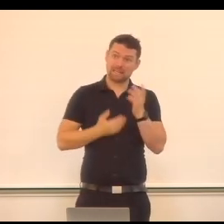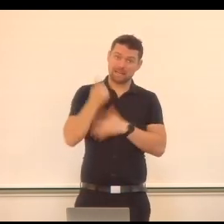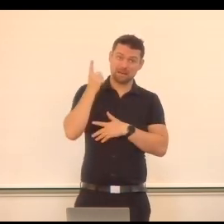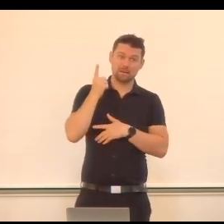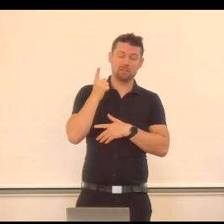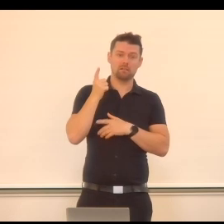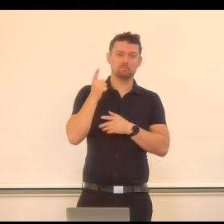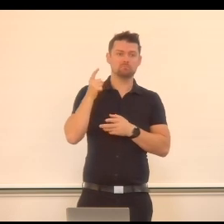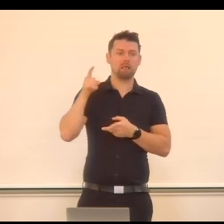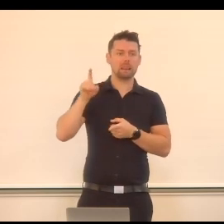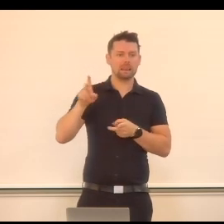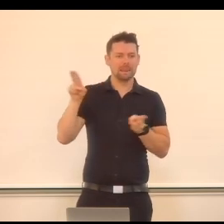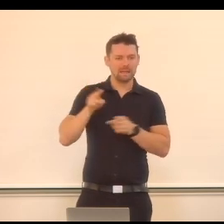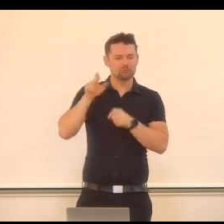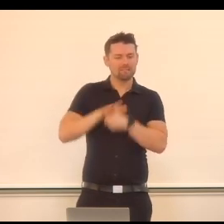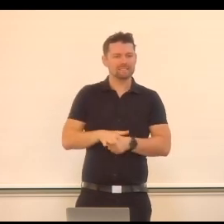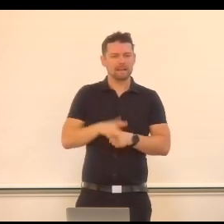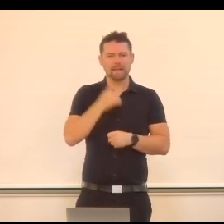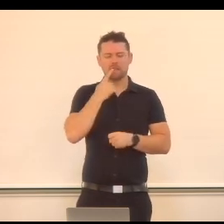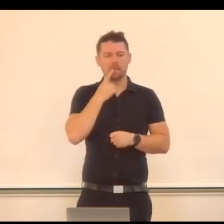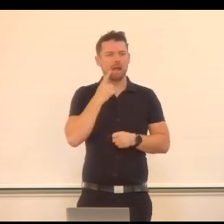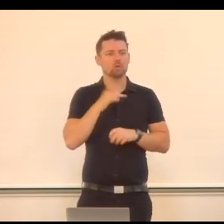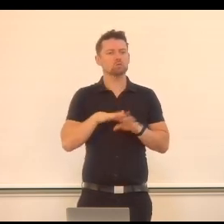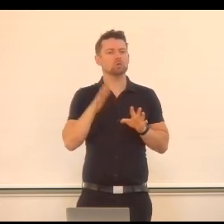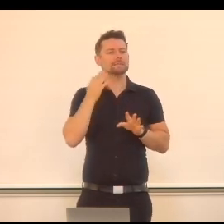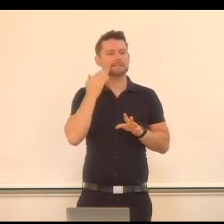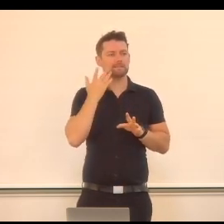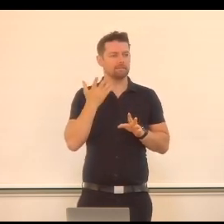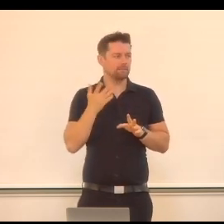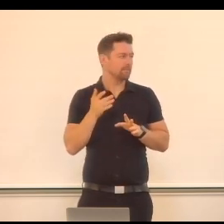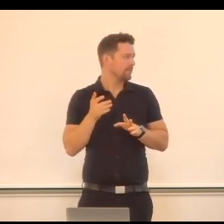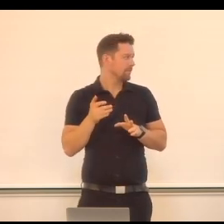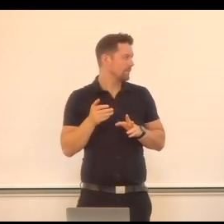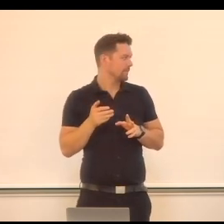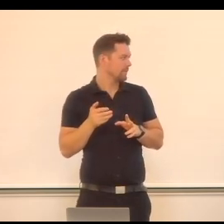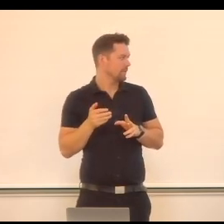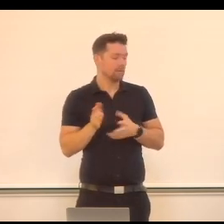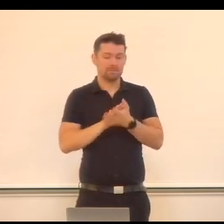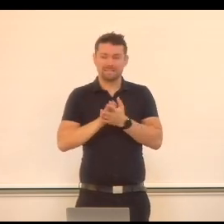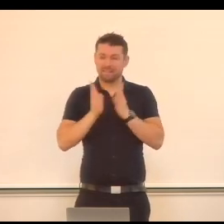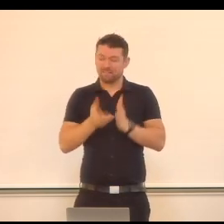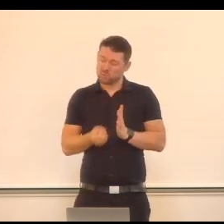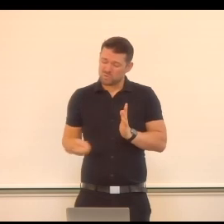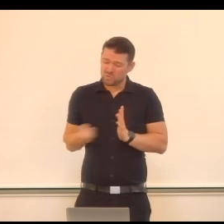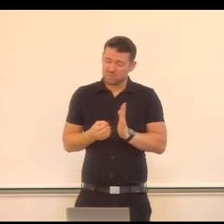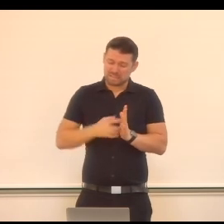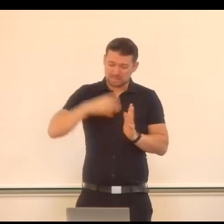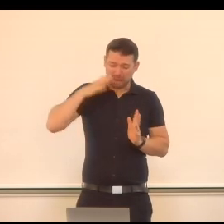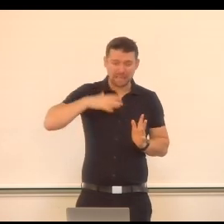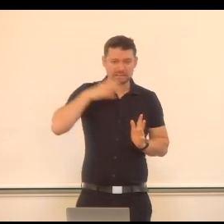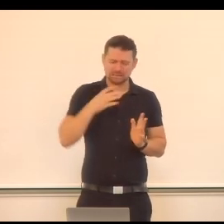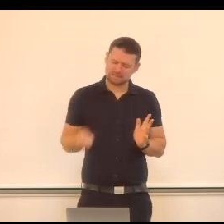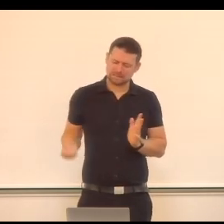microgravity. They're not as sensitive, so they have to overspice the foods for the